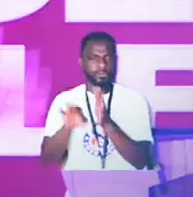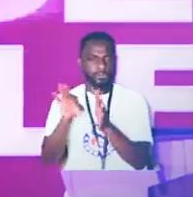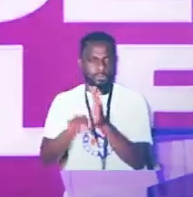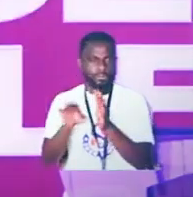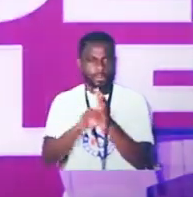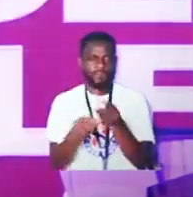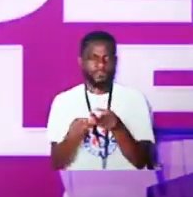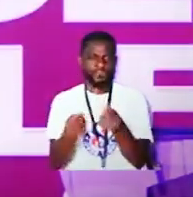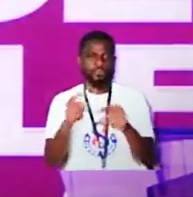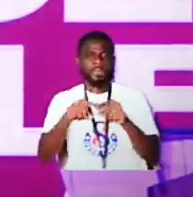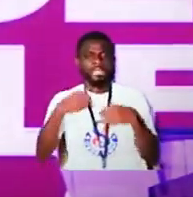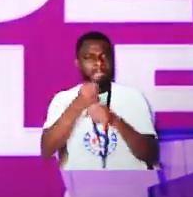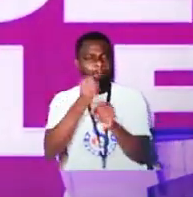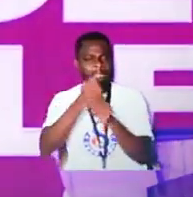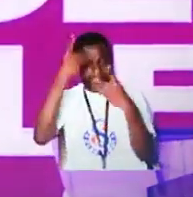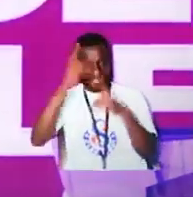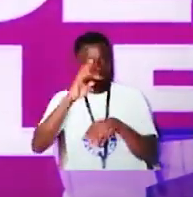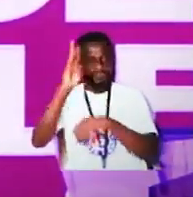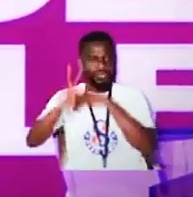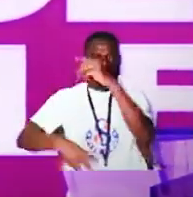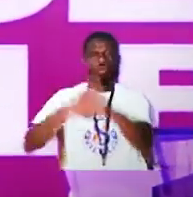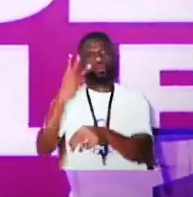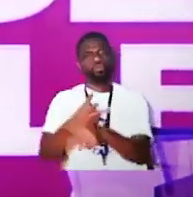decisions for the whole world.